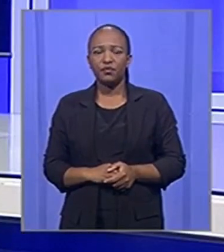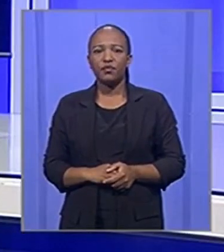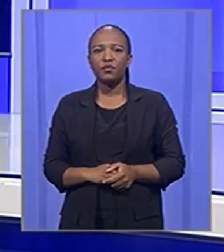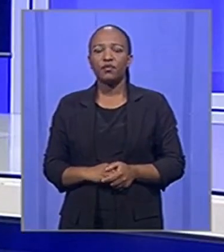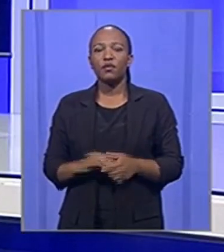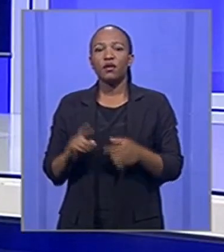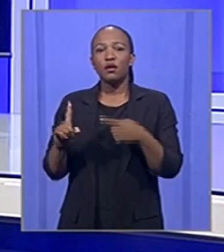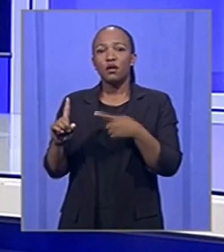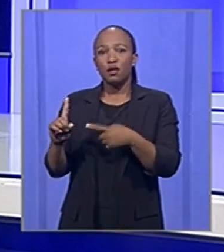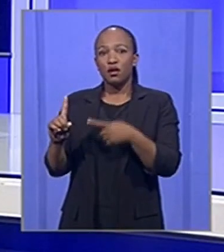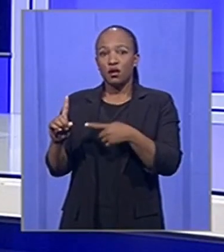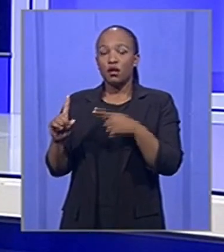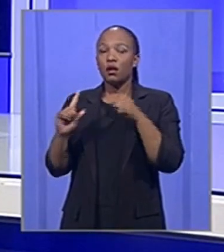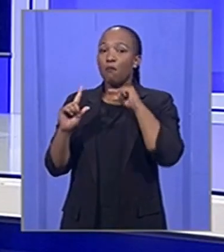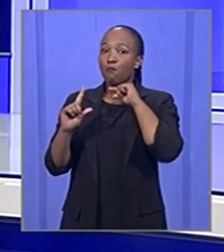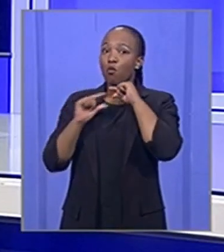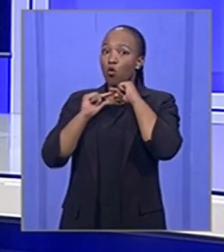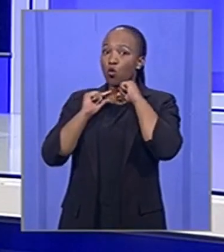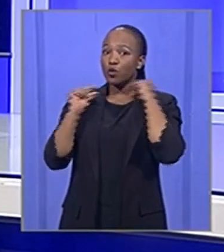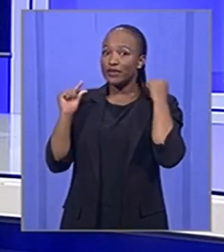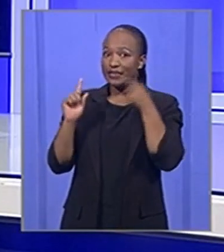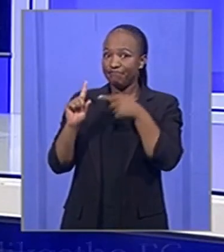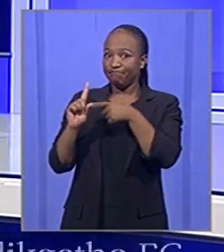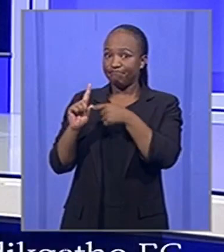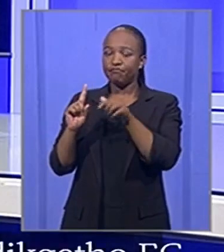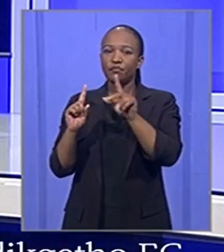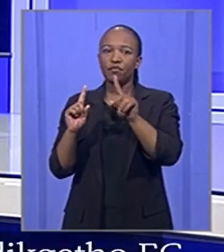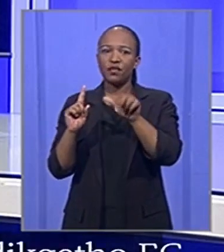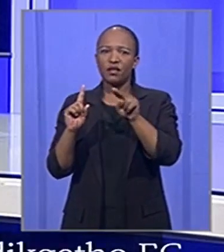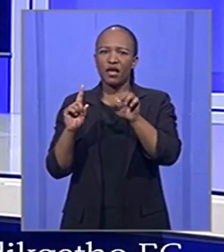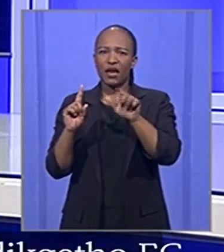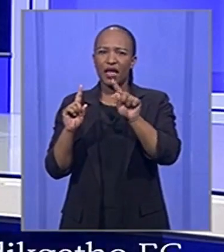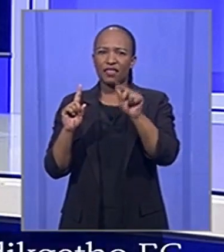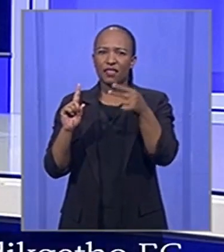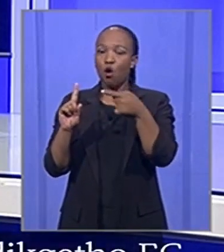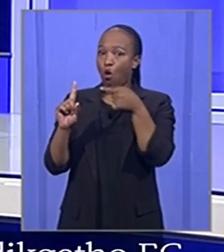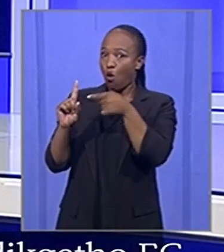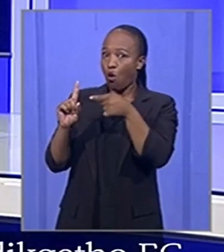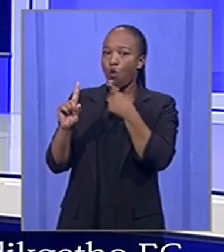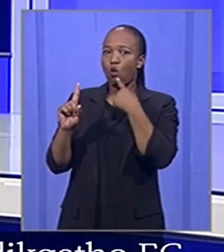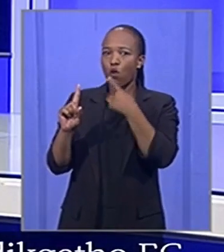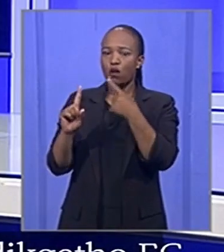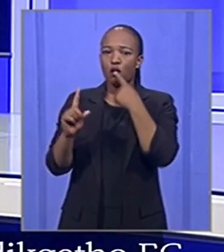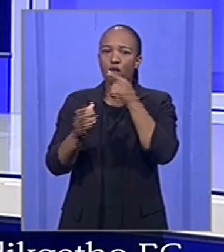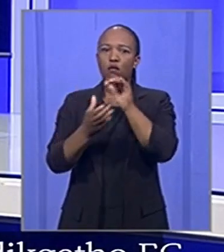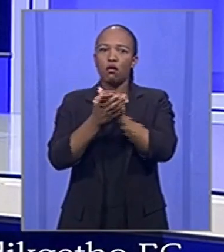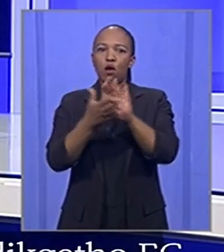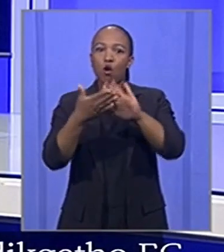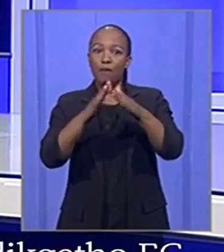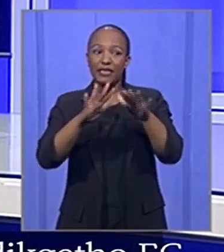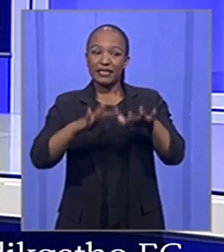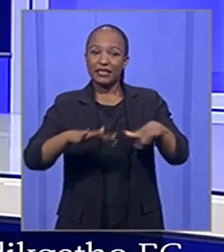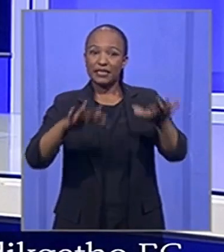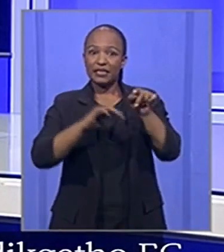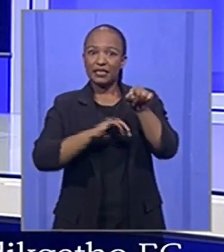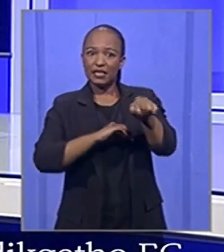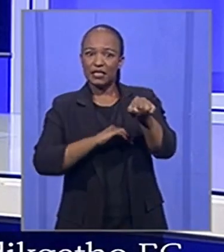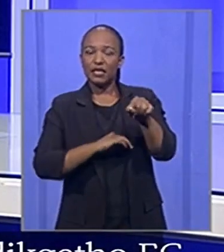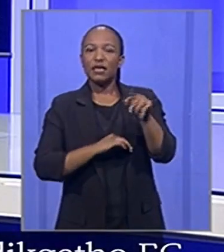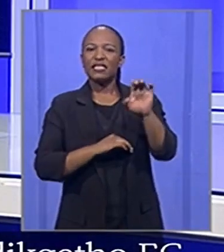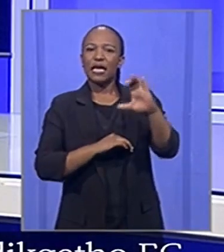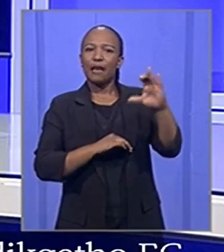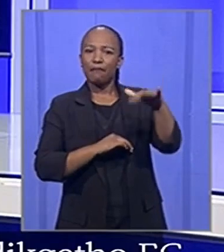Mopresidente wa ACDP Moruti Kenneth Mishwe o tshepisitse baahi ba dibaka tse ka leboya la